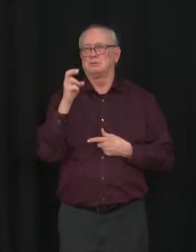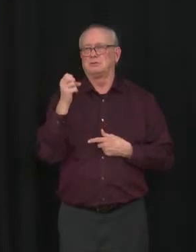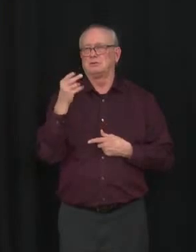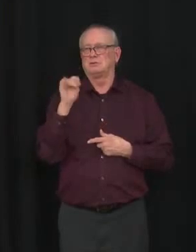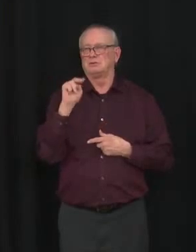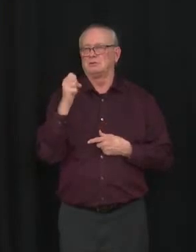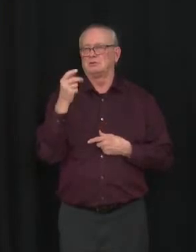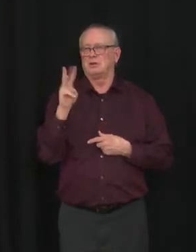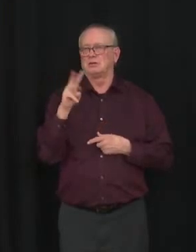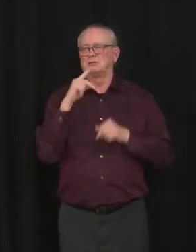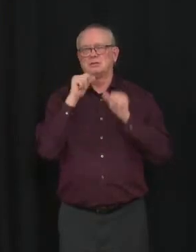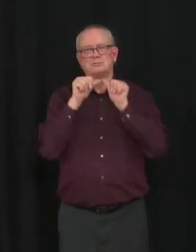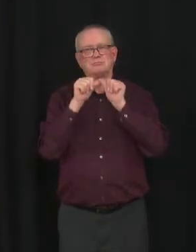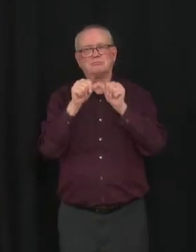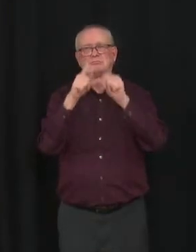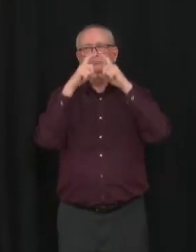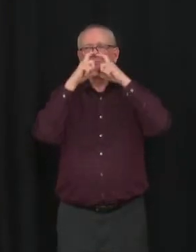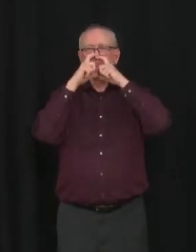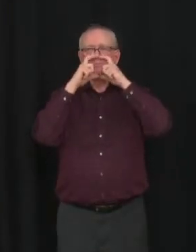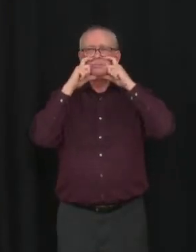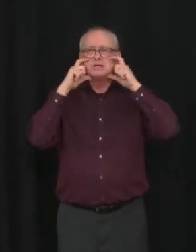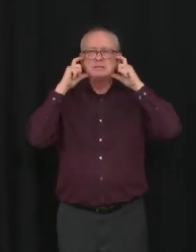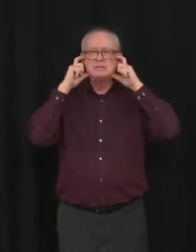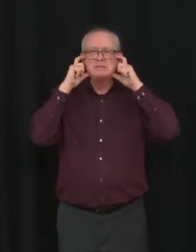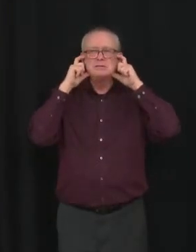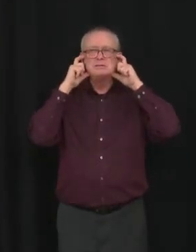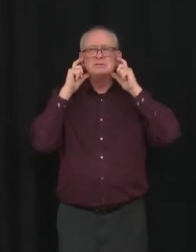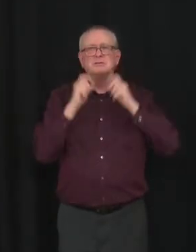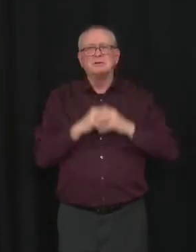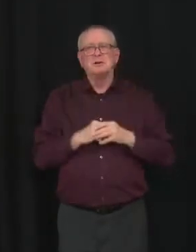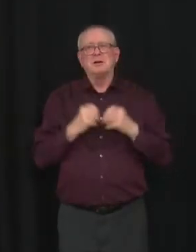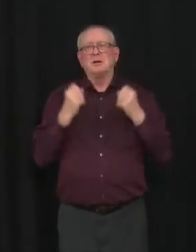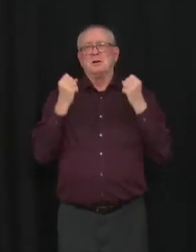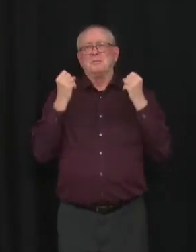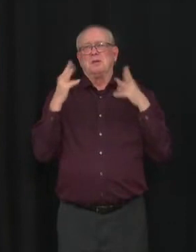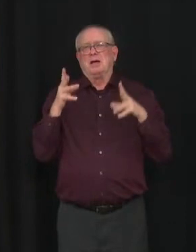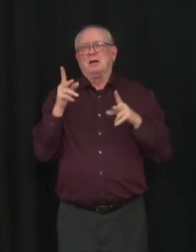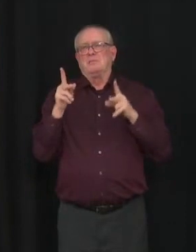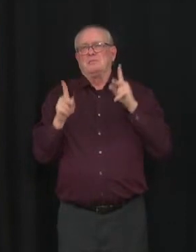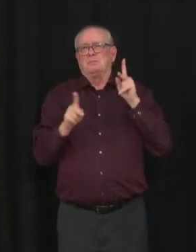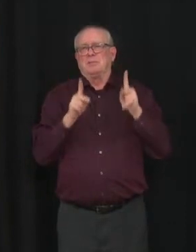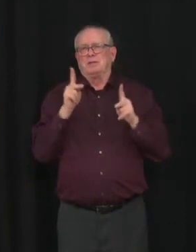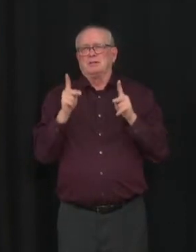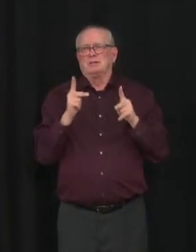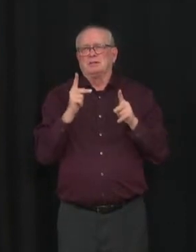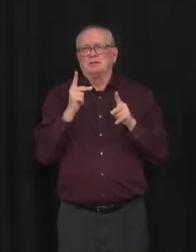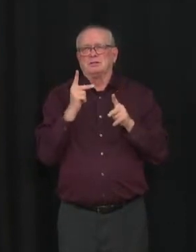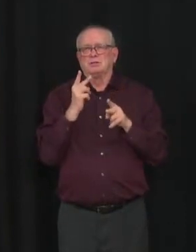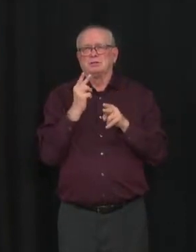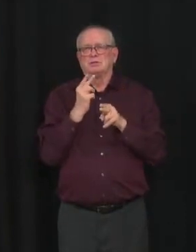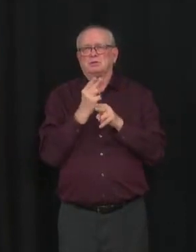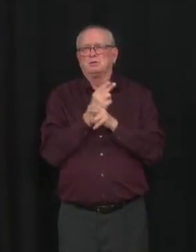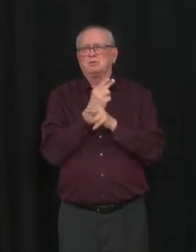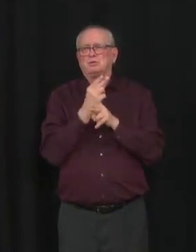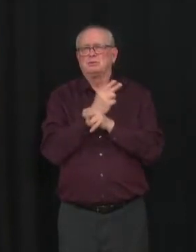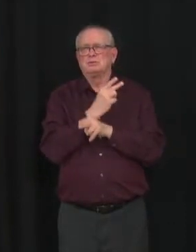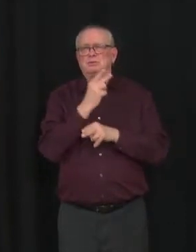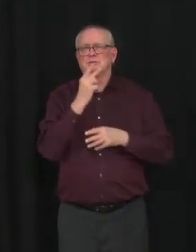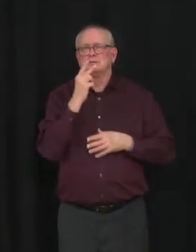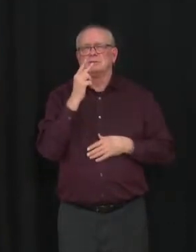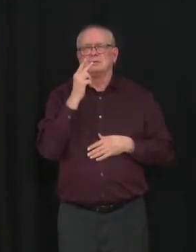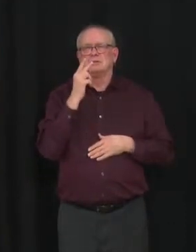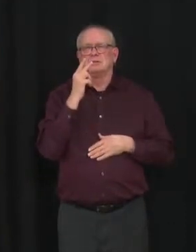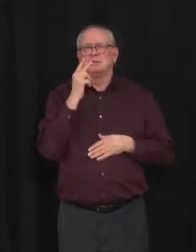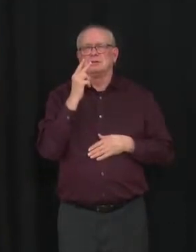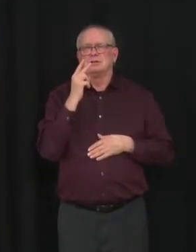better masks. There's still a good number of people out there who are wearing those sort of weird plastic chin things that aren't